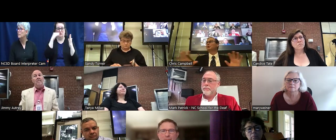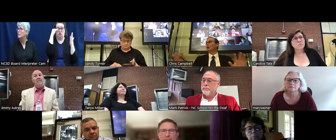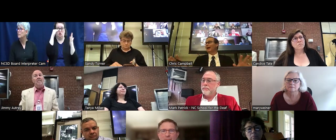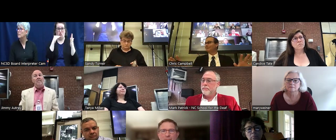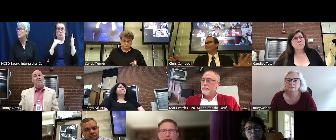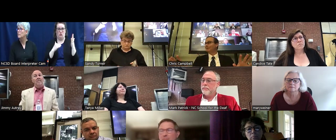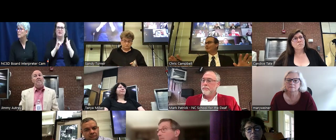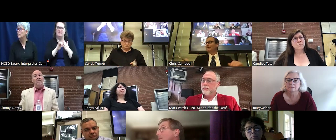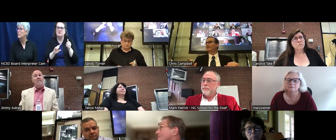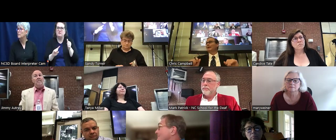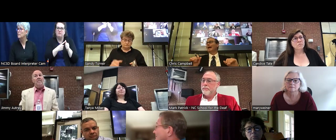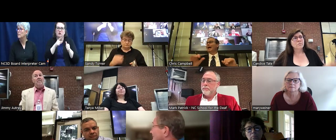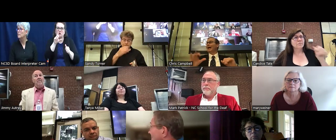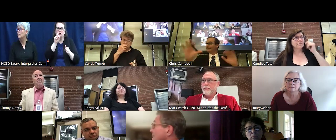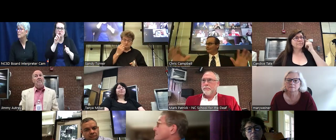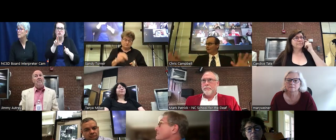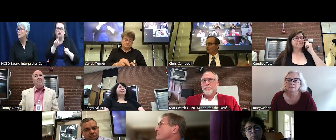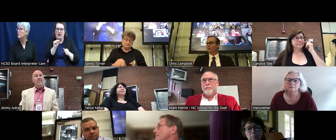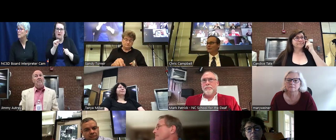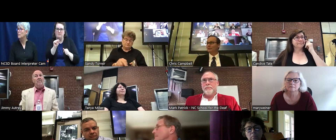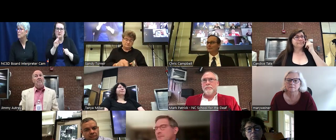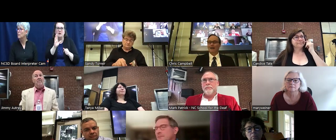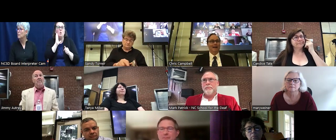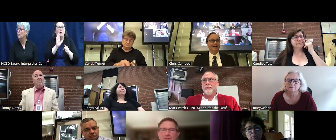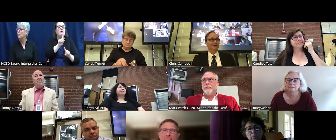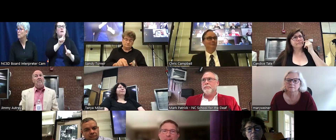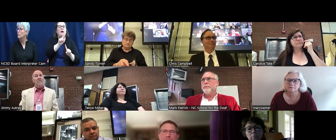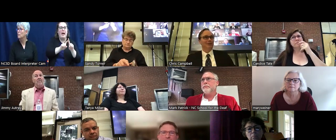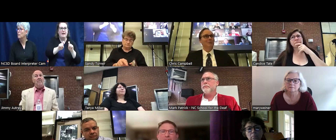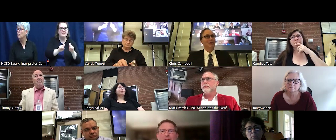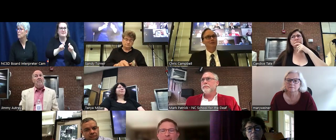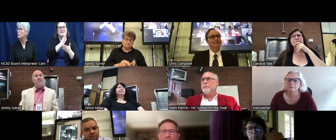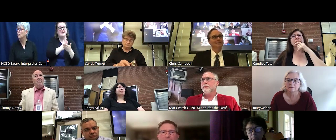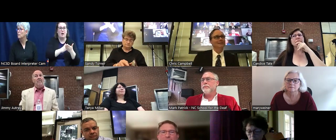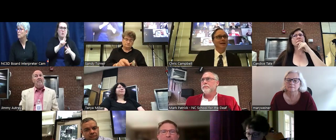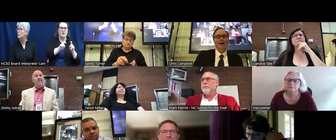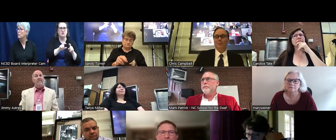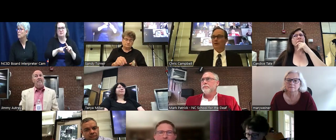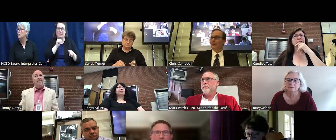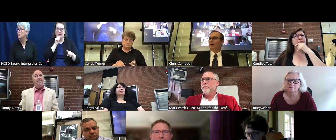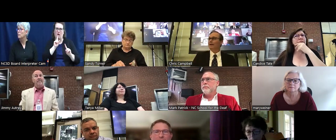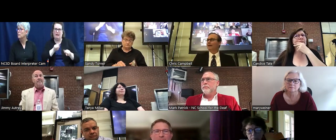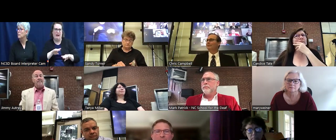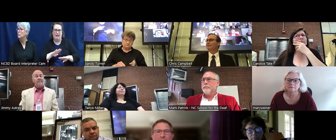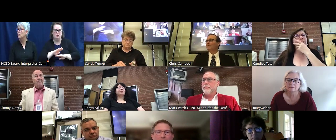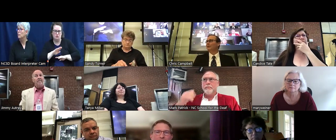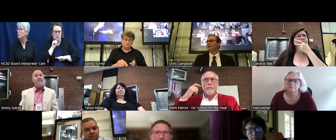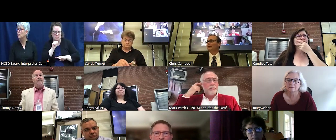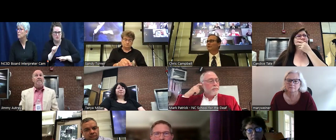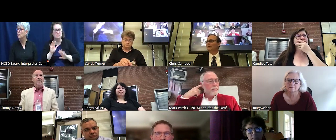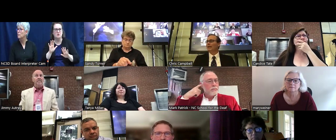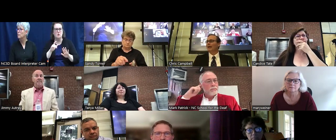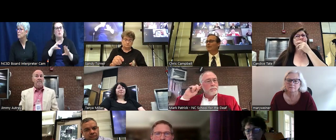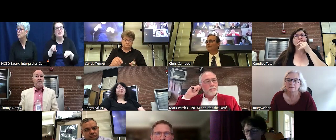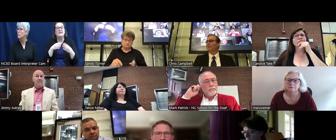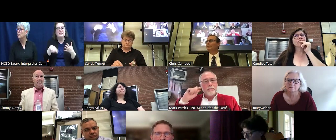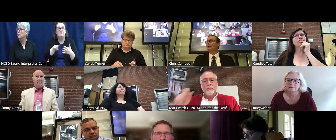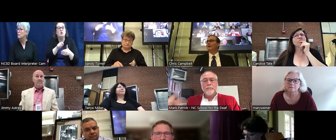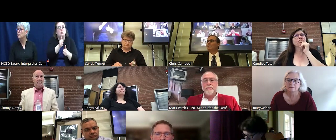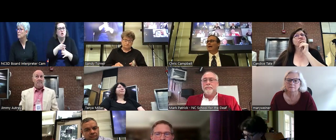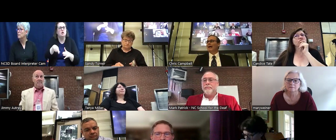first draft. It's going to ask some questions and not answer some questions. I wanted to go ahead and give it to you so that you could have